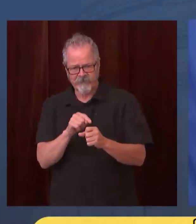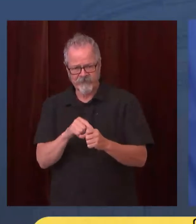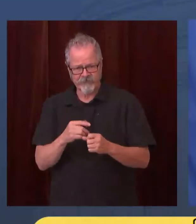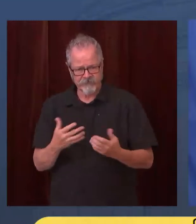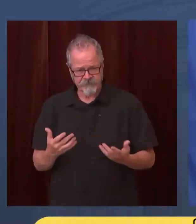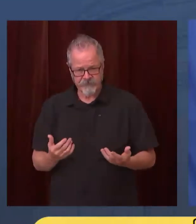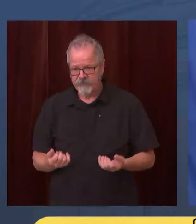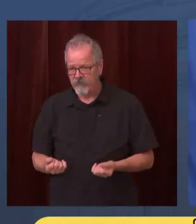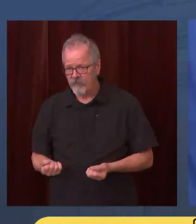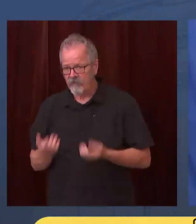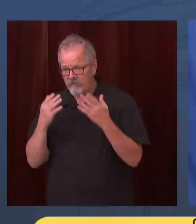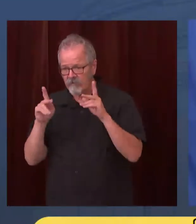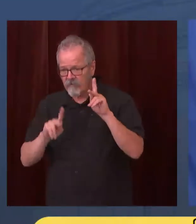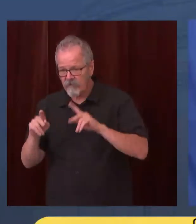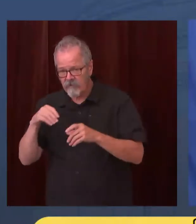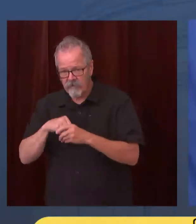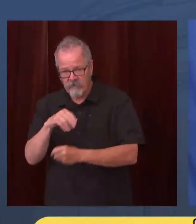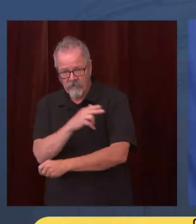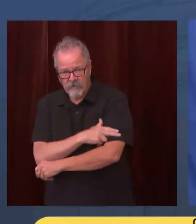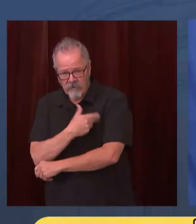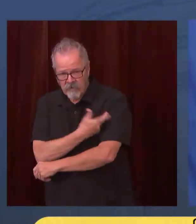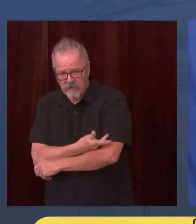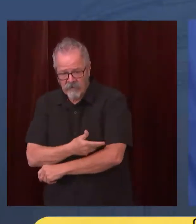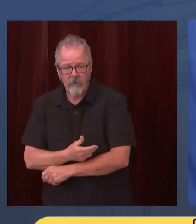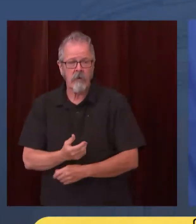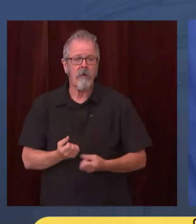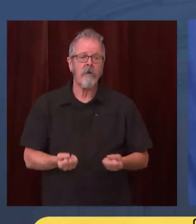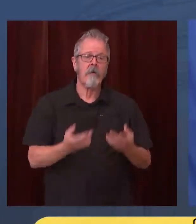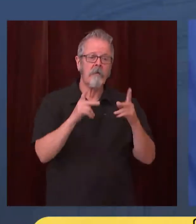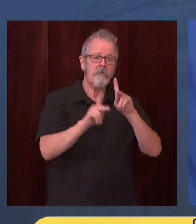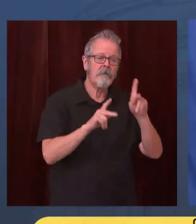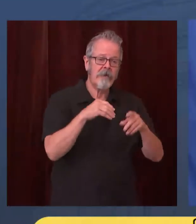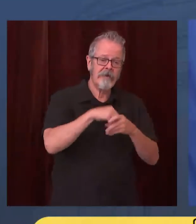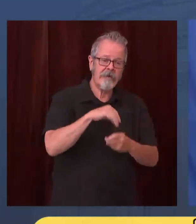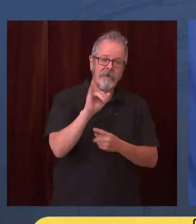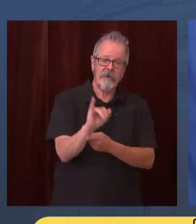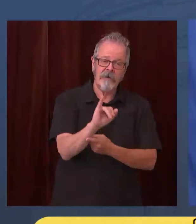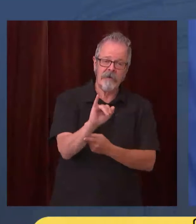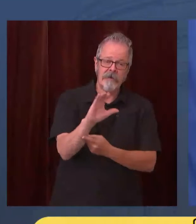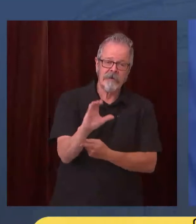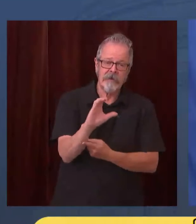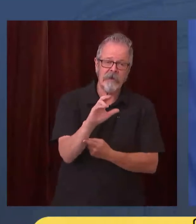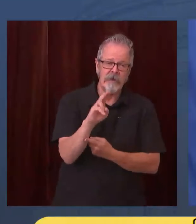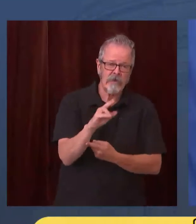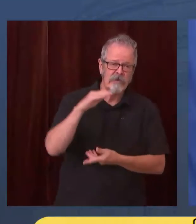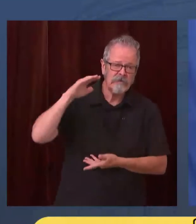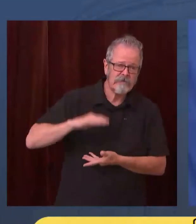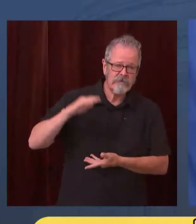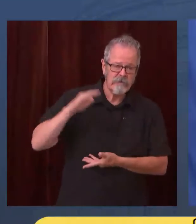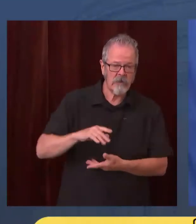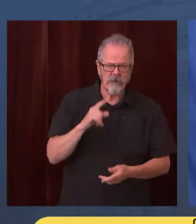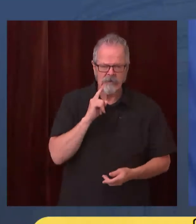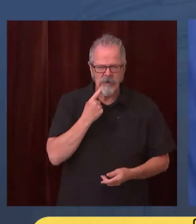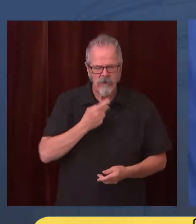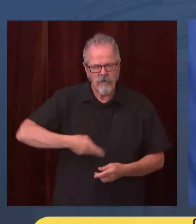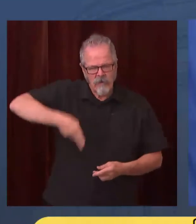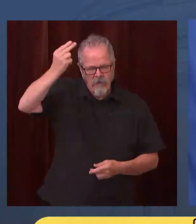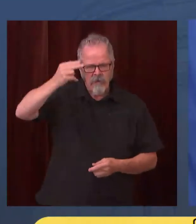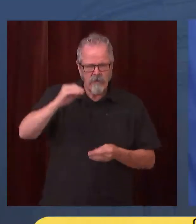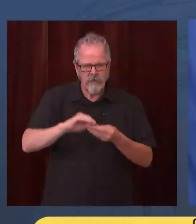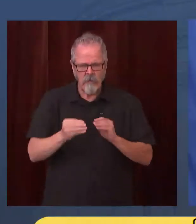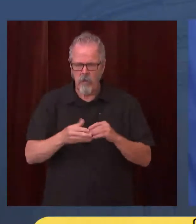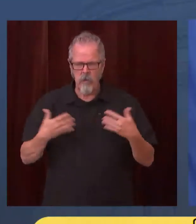high level. And we know that this is largely being driven by a number of factors. In addition to usual care